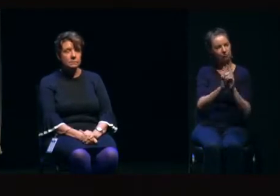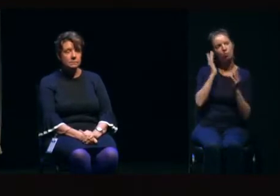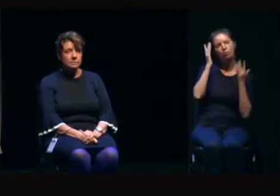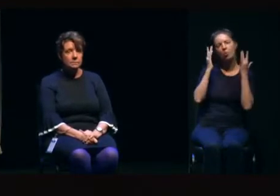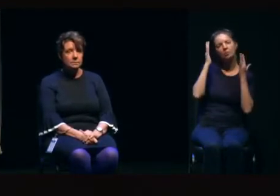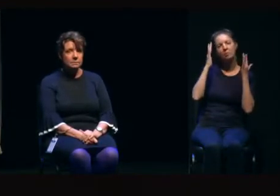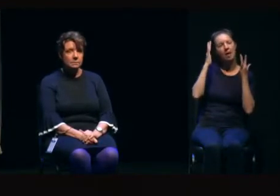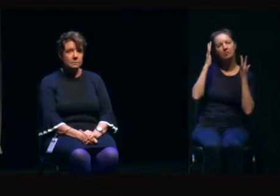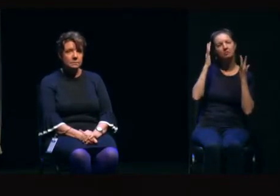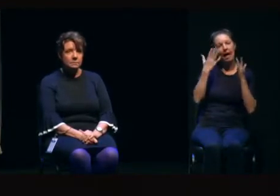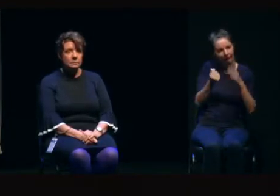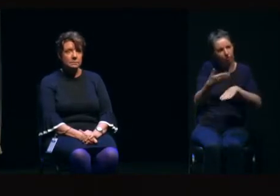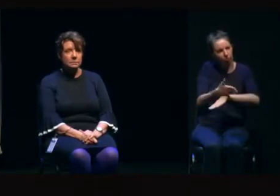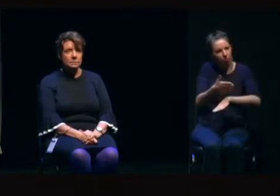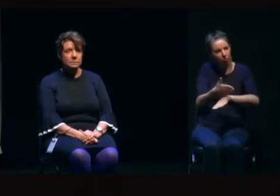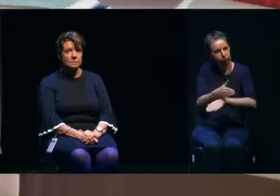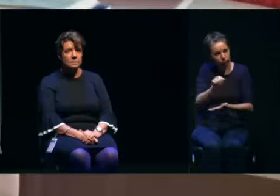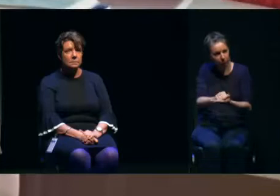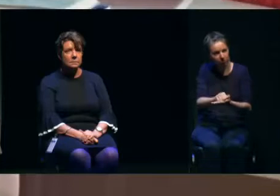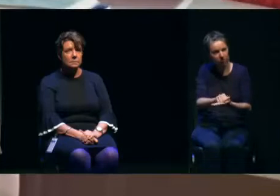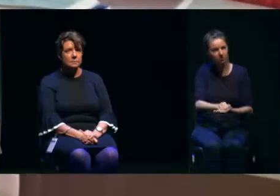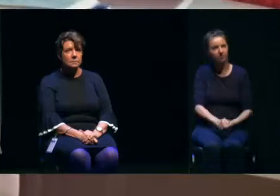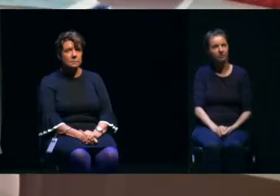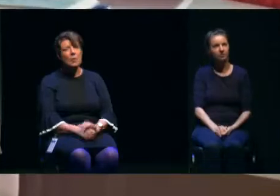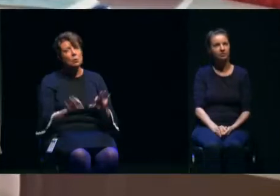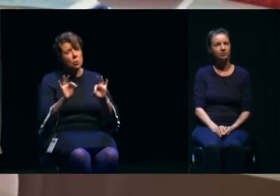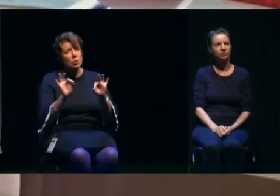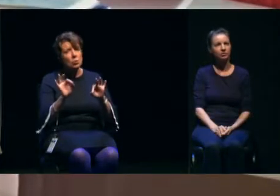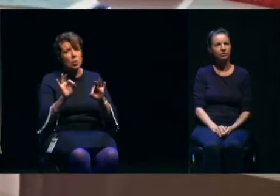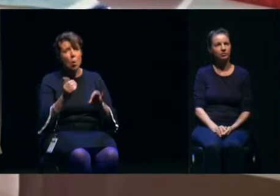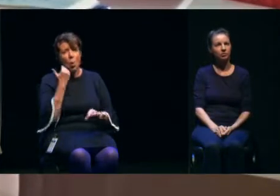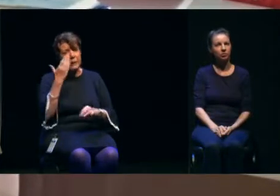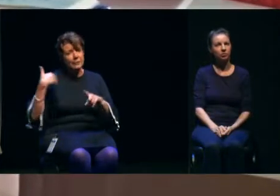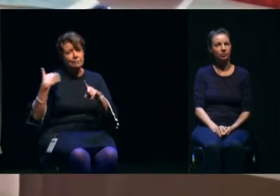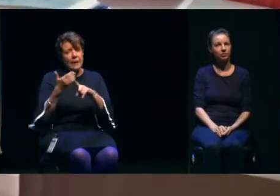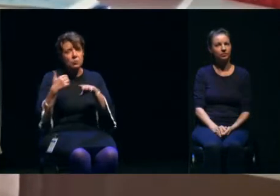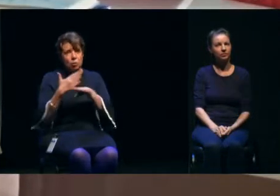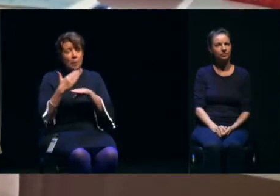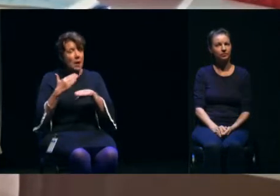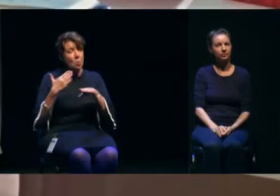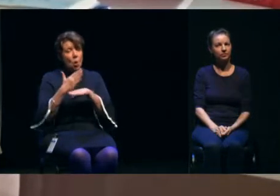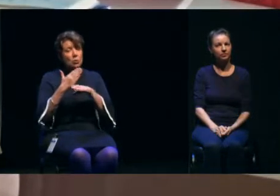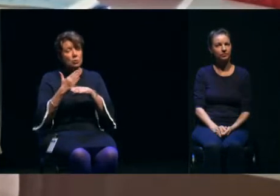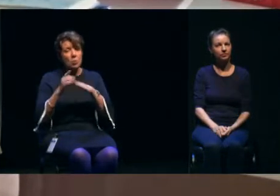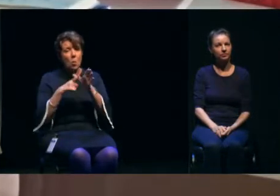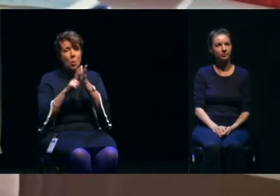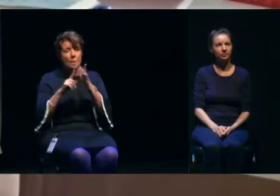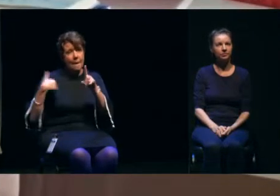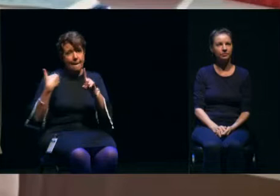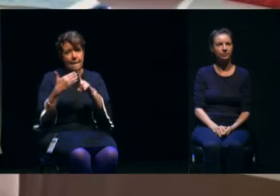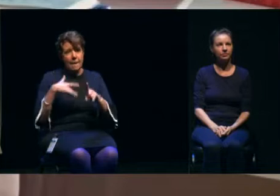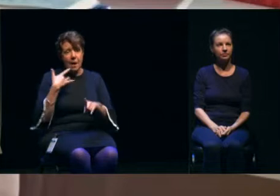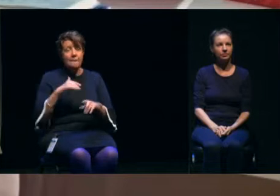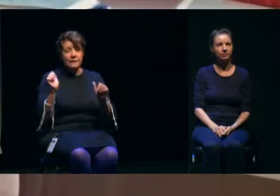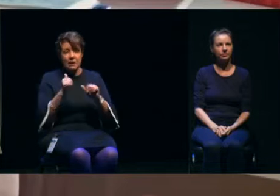ever have a job? Is that right? No. I always had jobs. I worked all my life. I